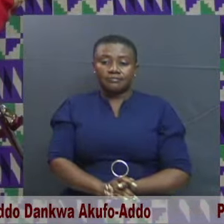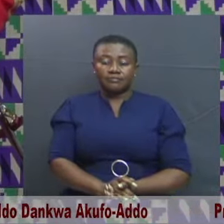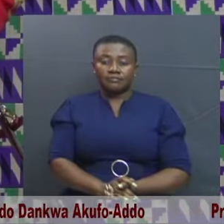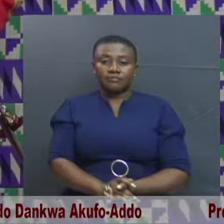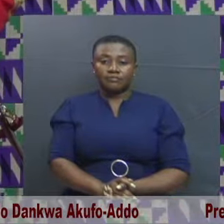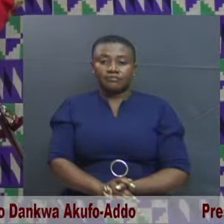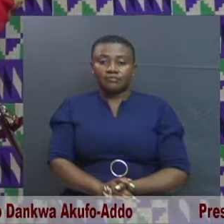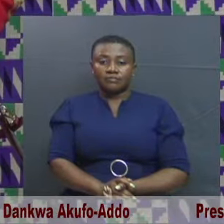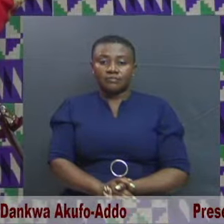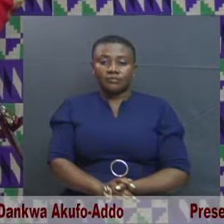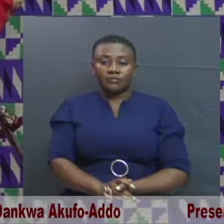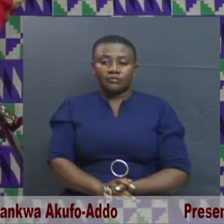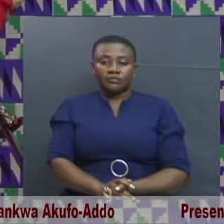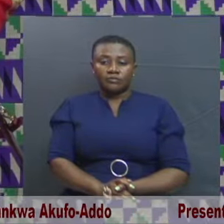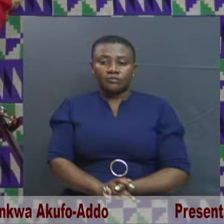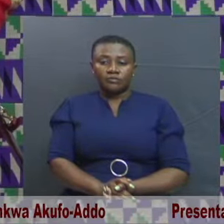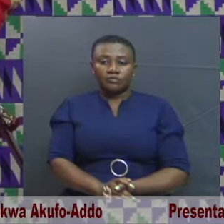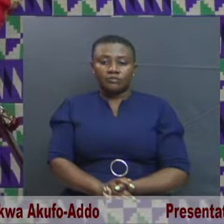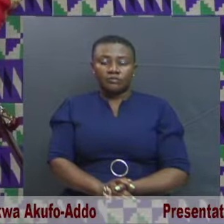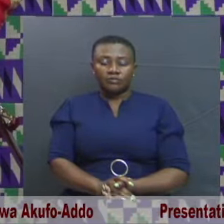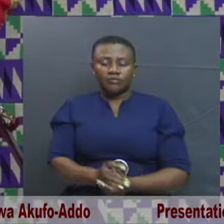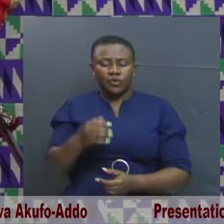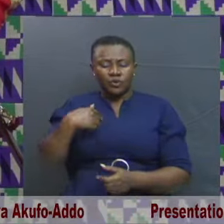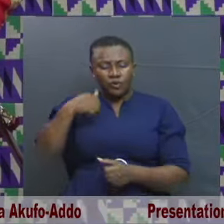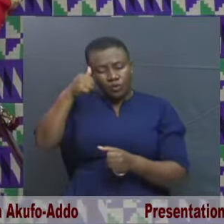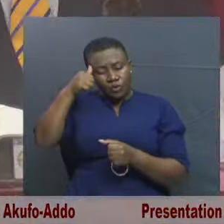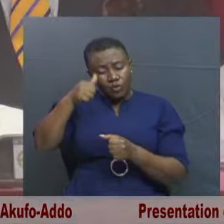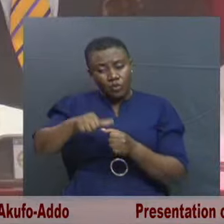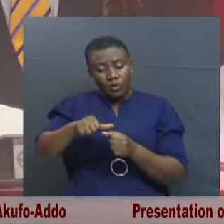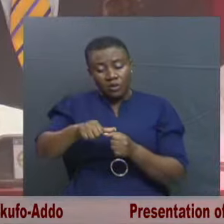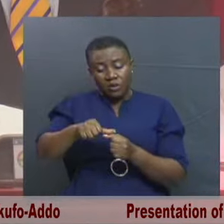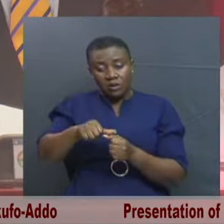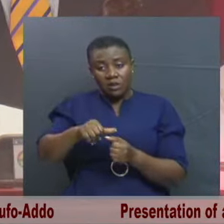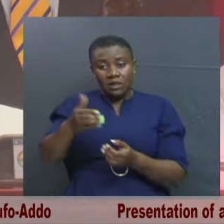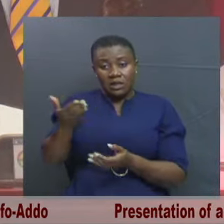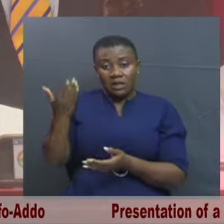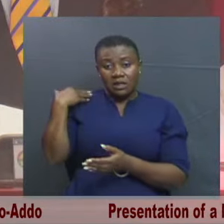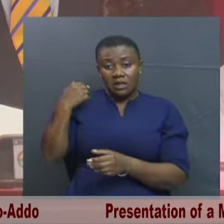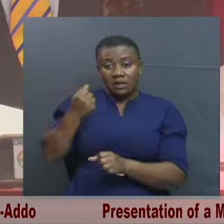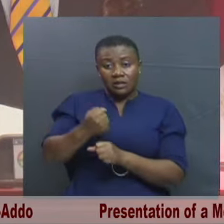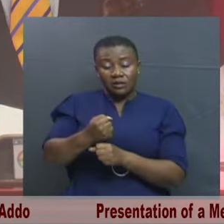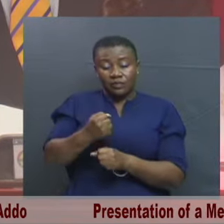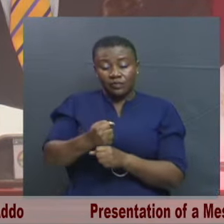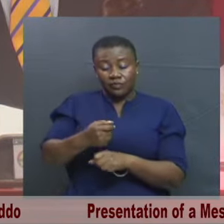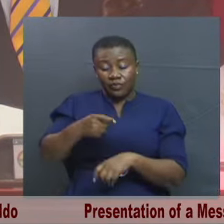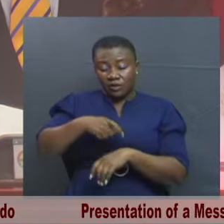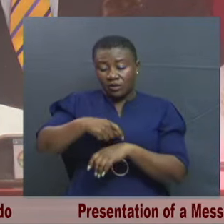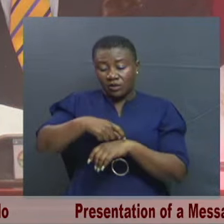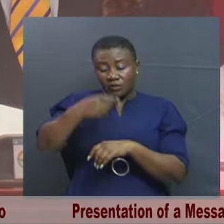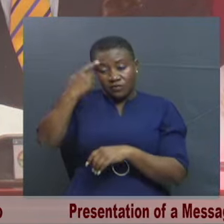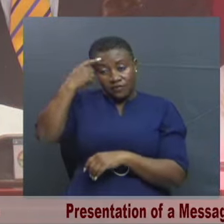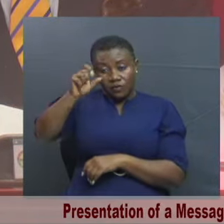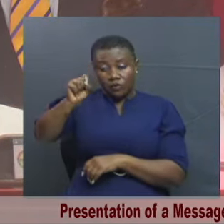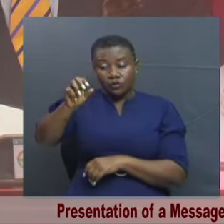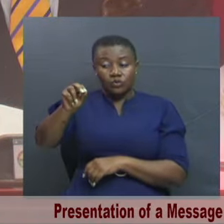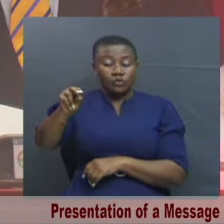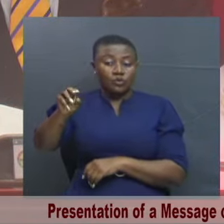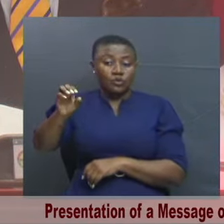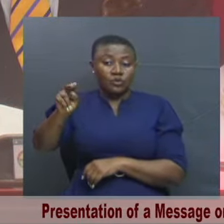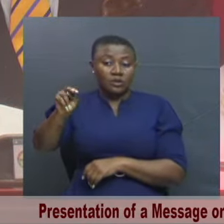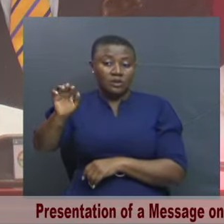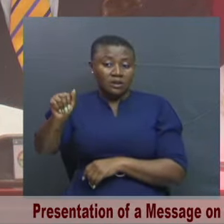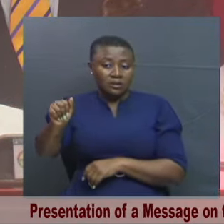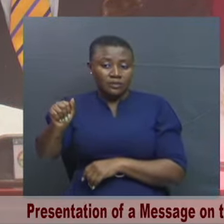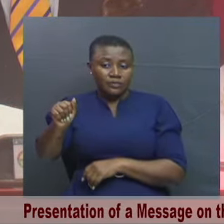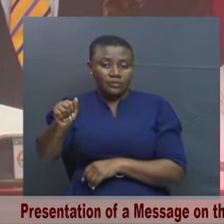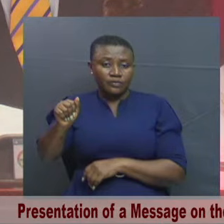here it will be recalled that last year during the message on the state of the nation